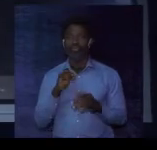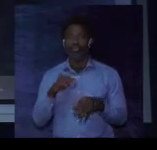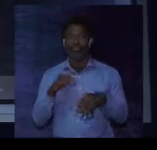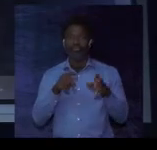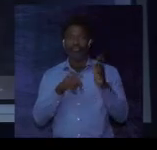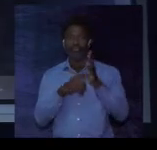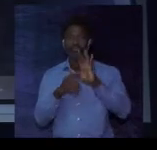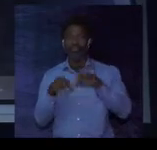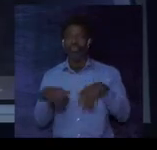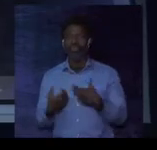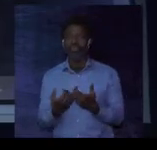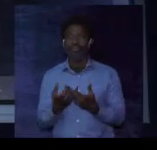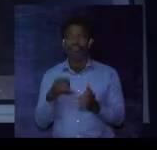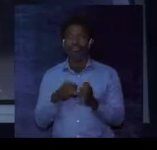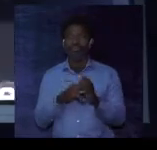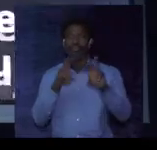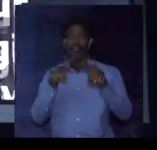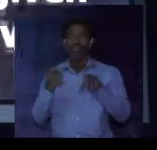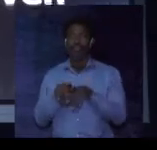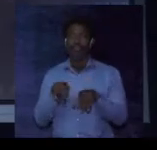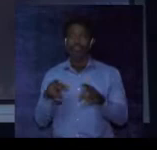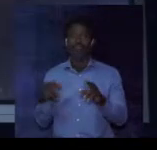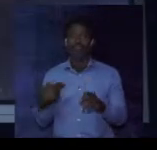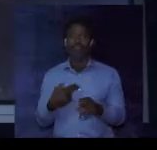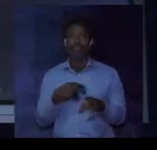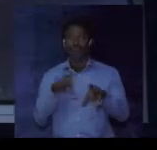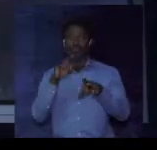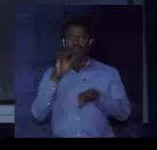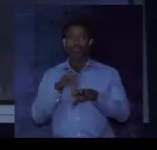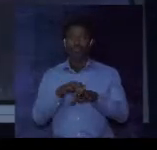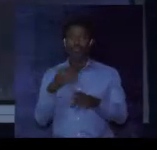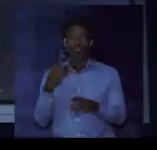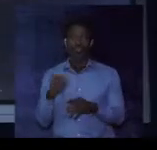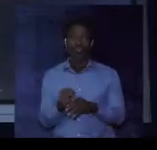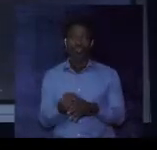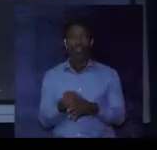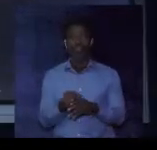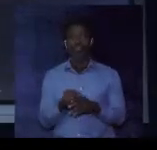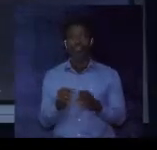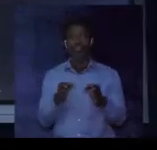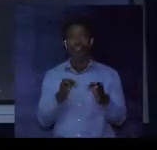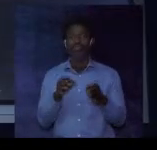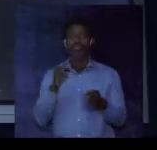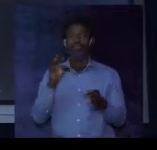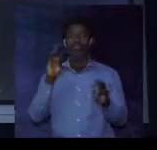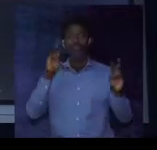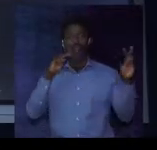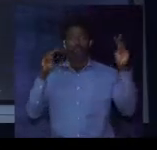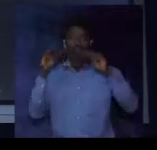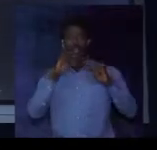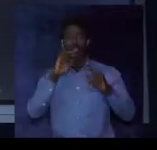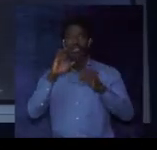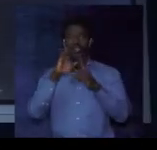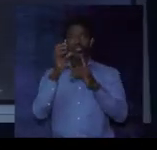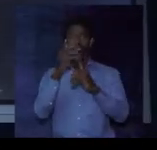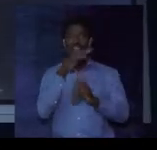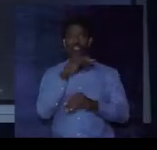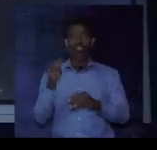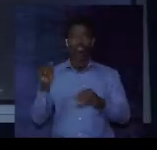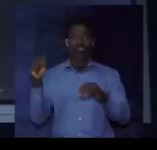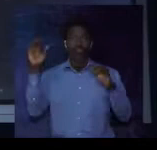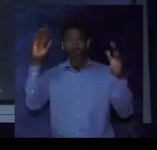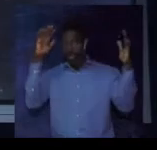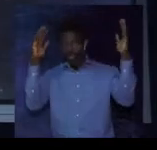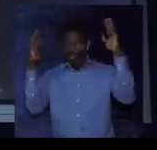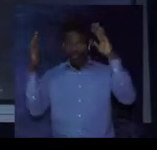This is actually showing how weather looks like, but now let's look at the definition of weather. Weather is the condition